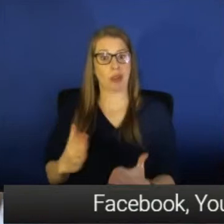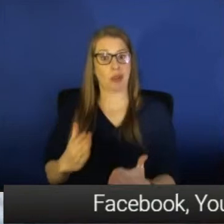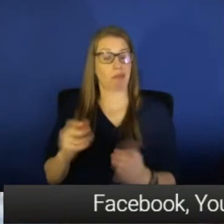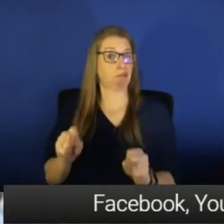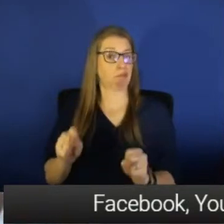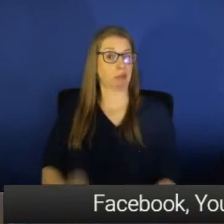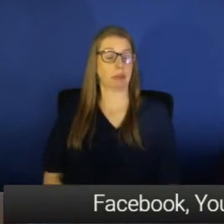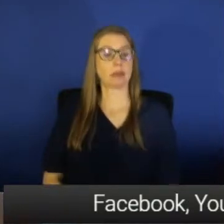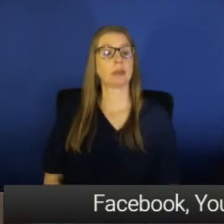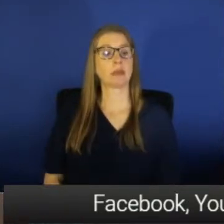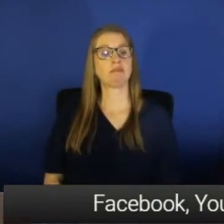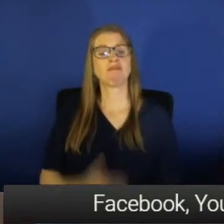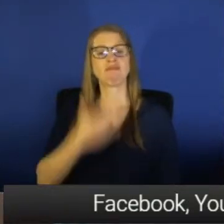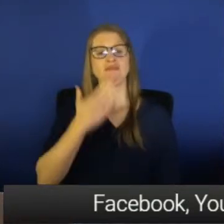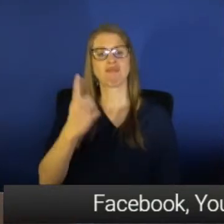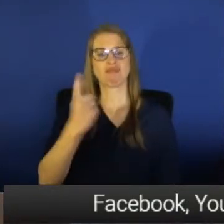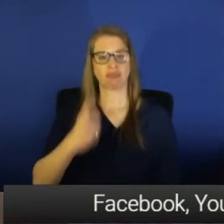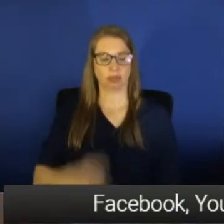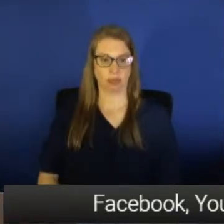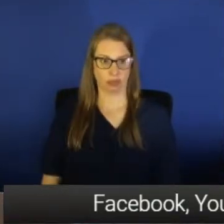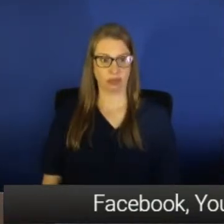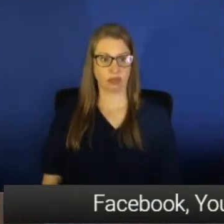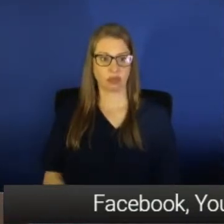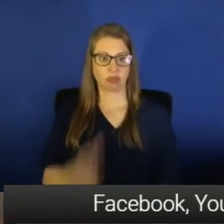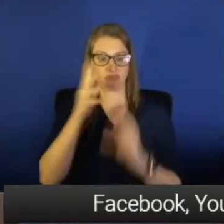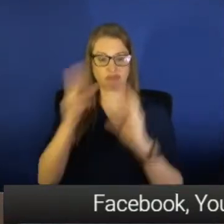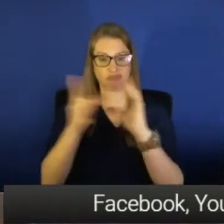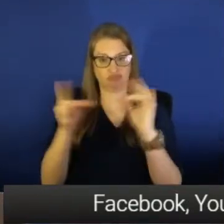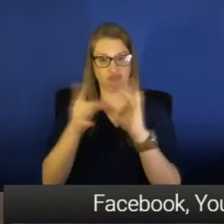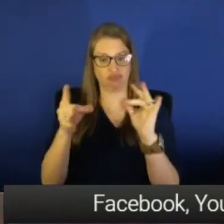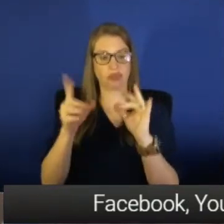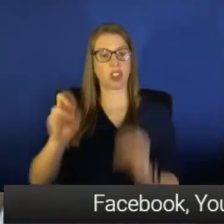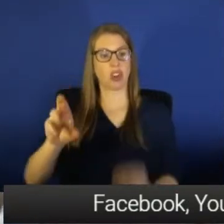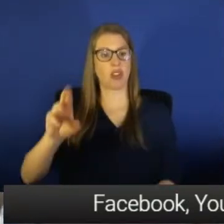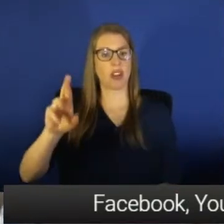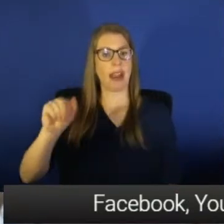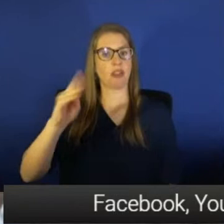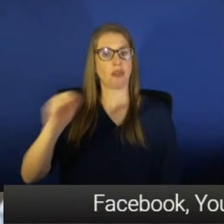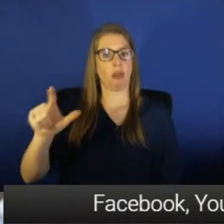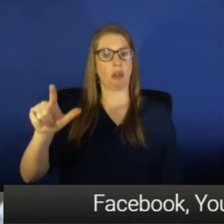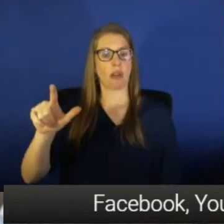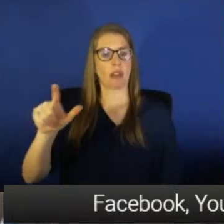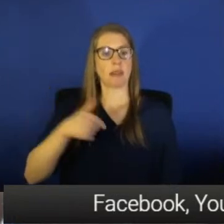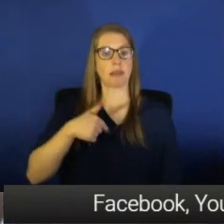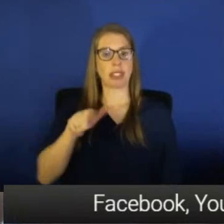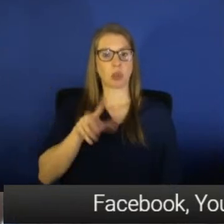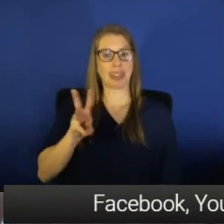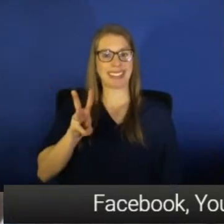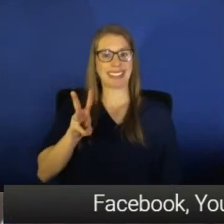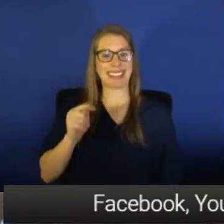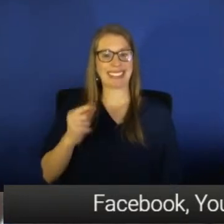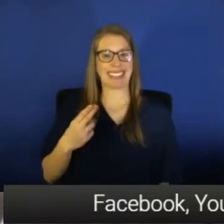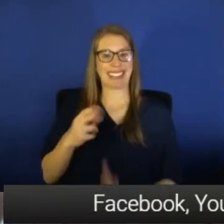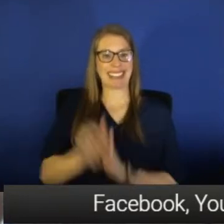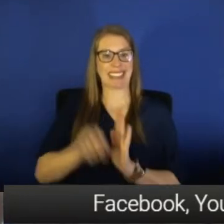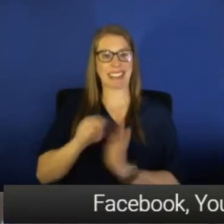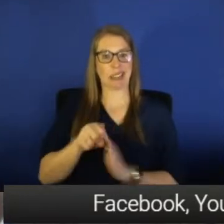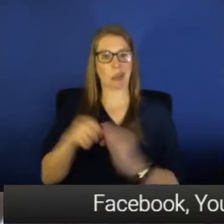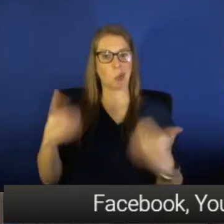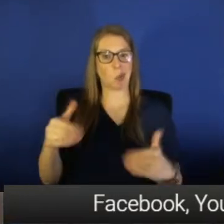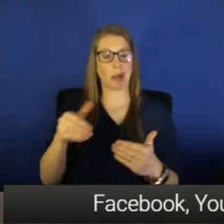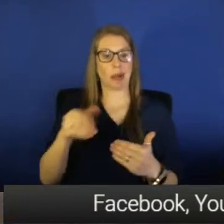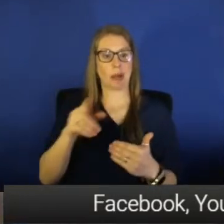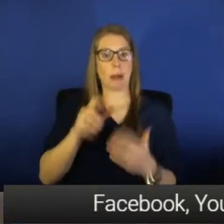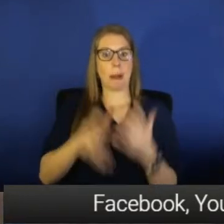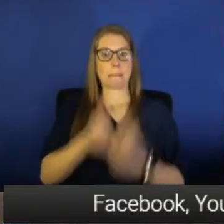It's an interesting question. One thing I'll reiterate to what Dr. Harrell said. This was my 26th season. This may have been the most polite